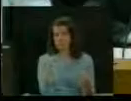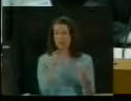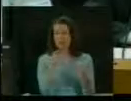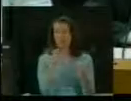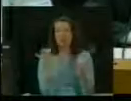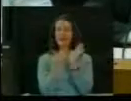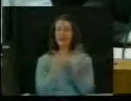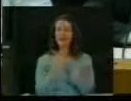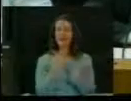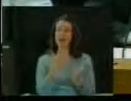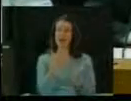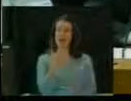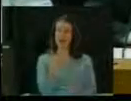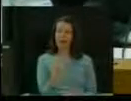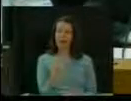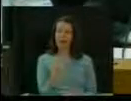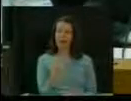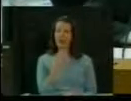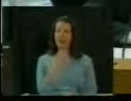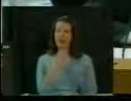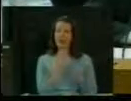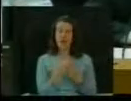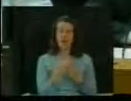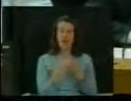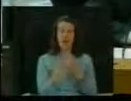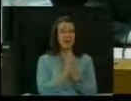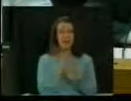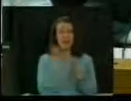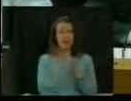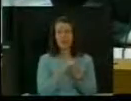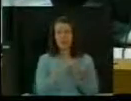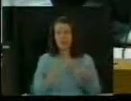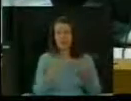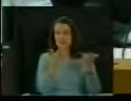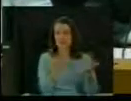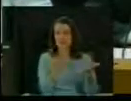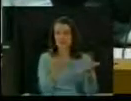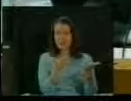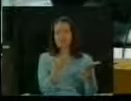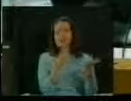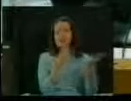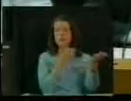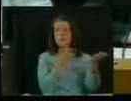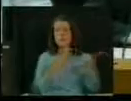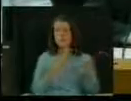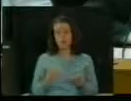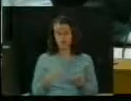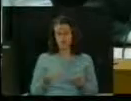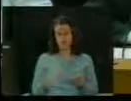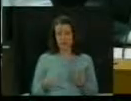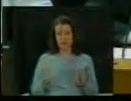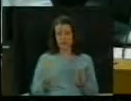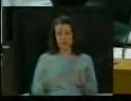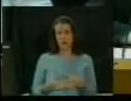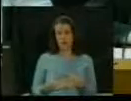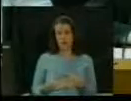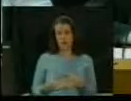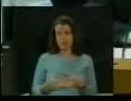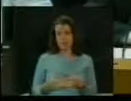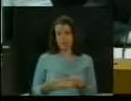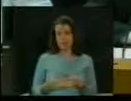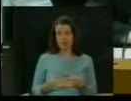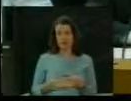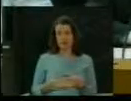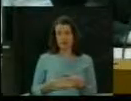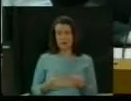I would just point out that all we're asking through this recommendation is to bring this body a